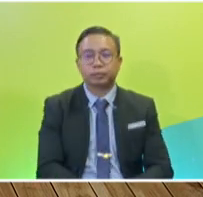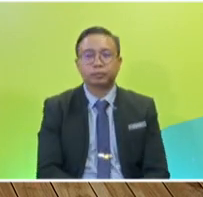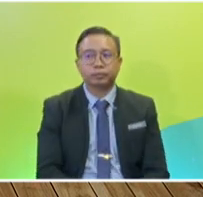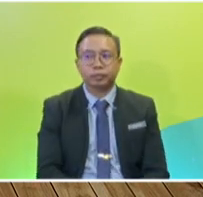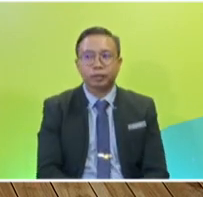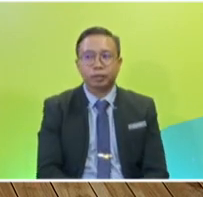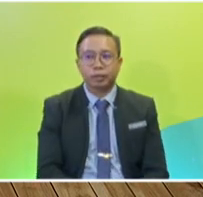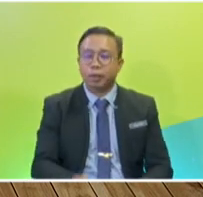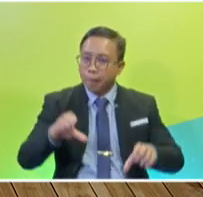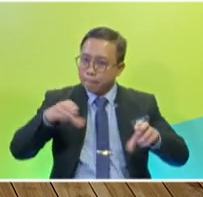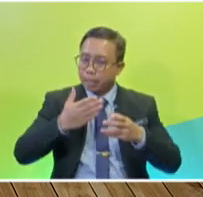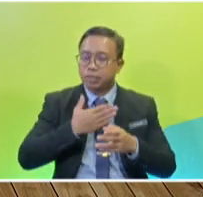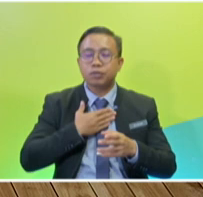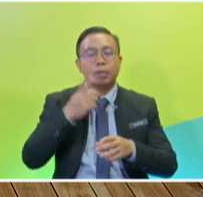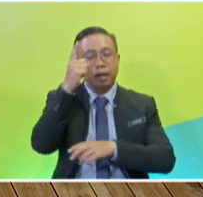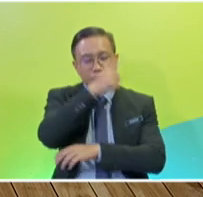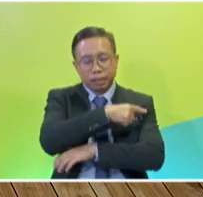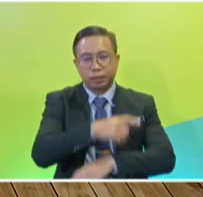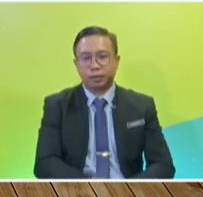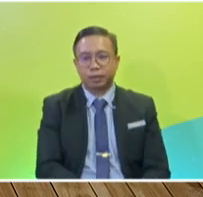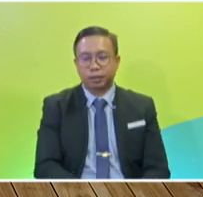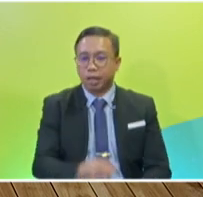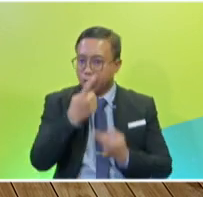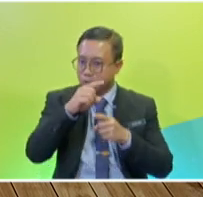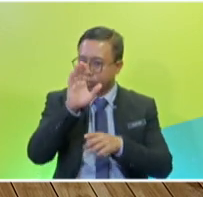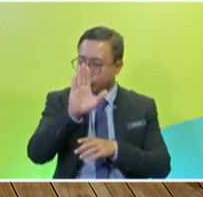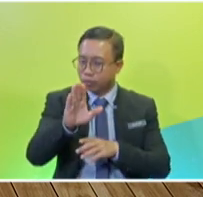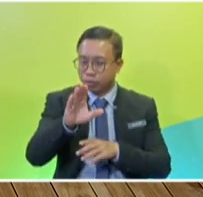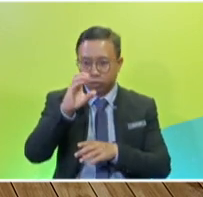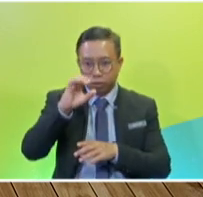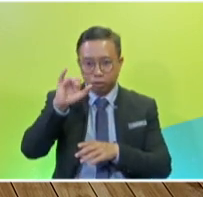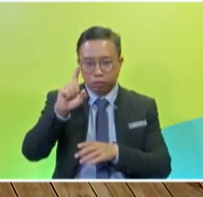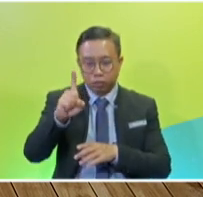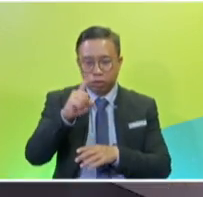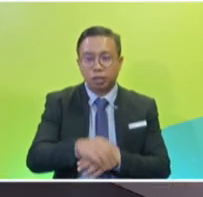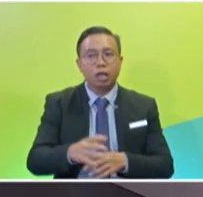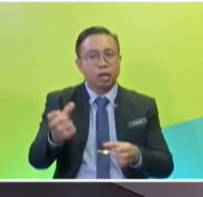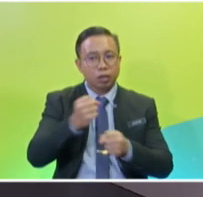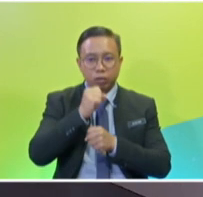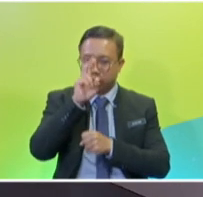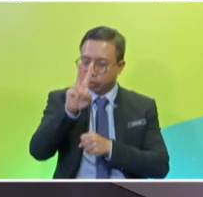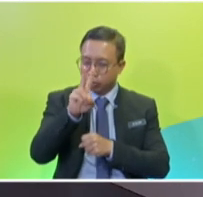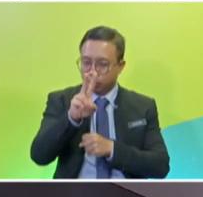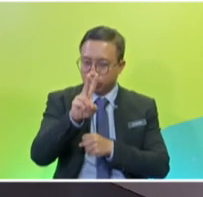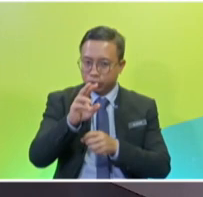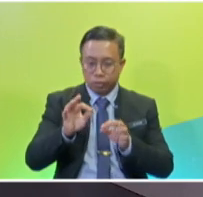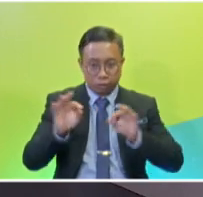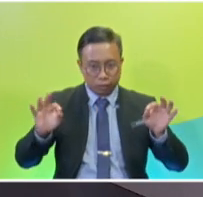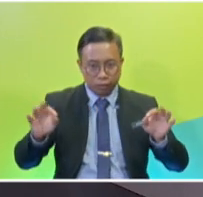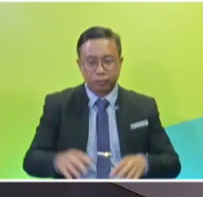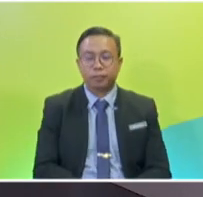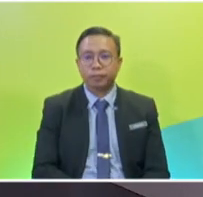Makes my day. So that has answered your C1. And you already got your second sentence to that.